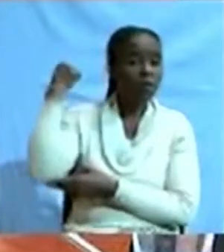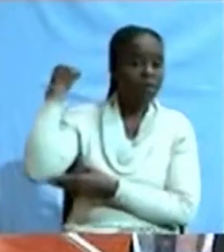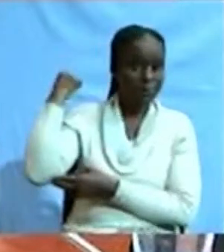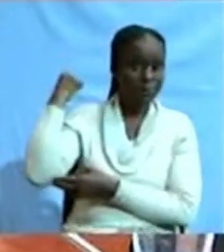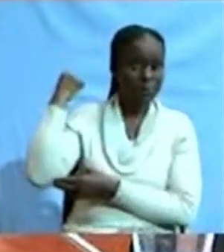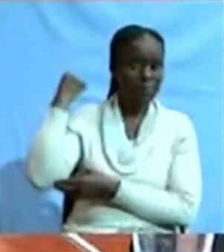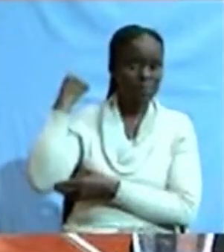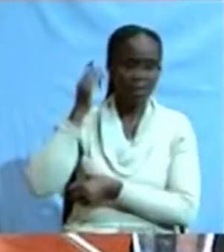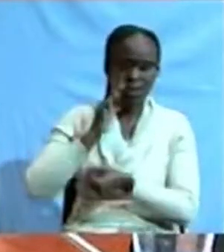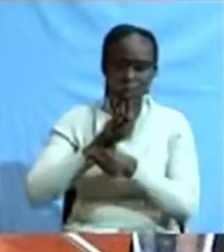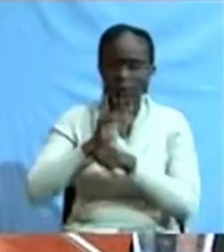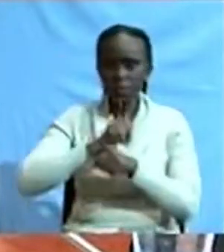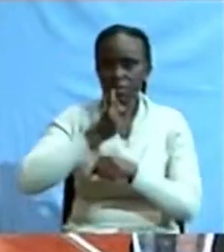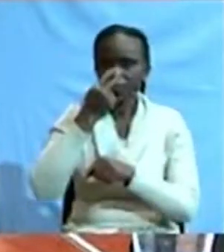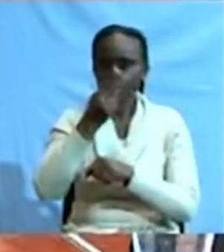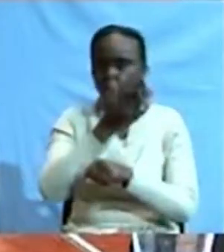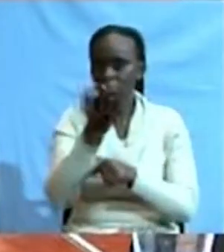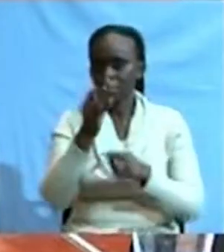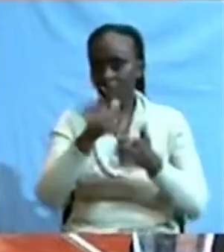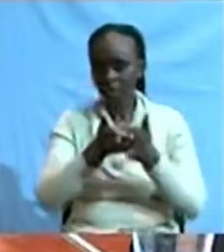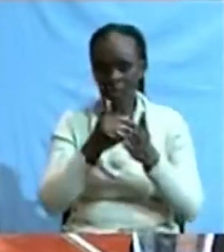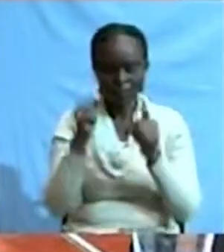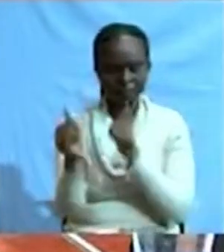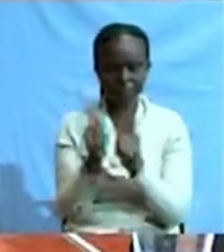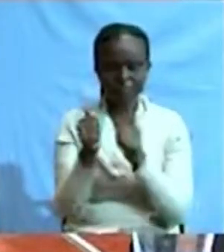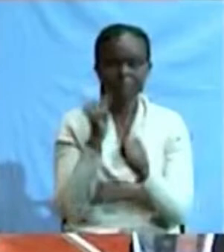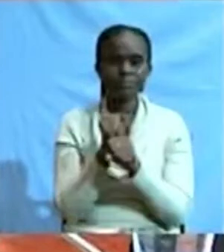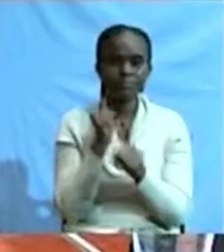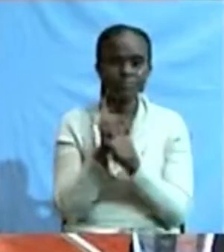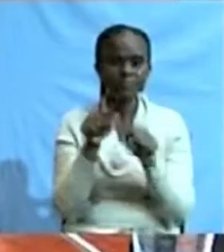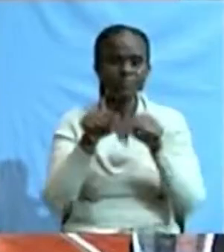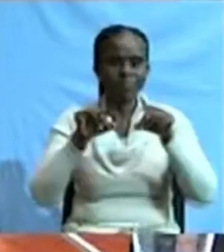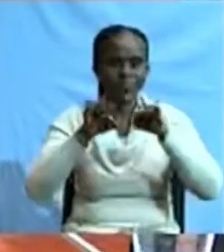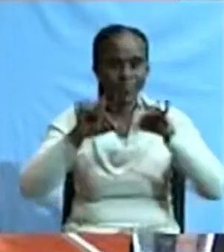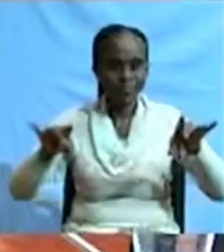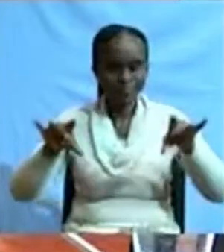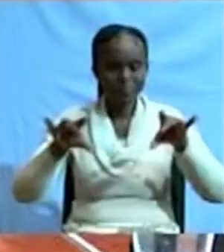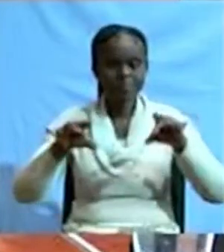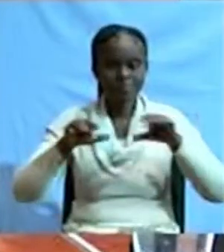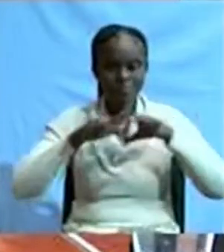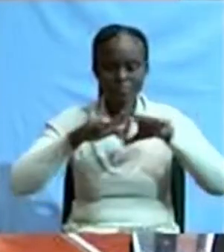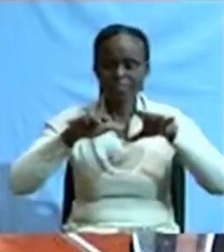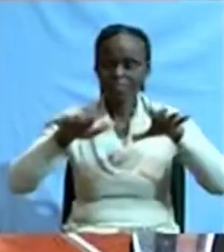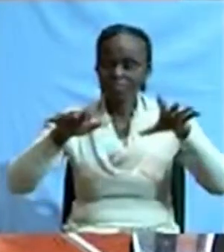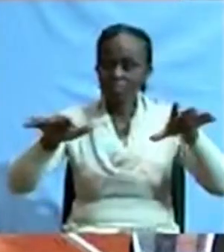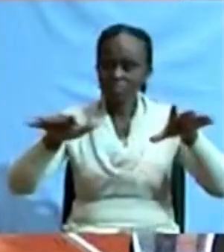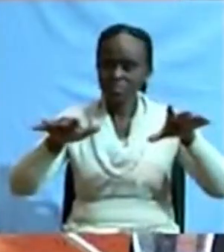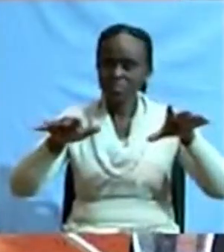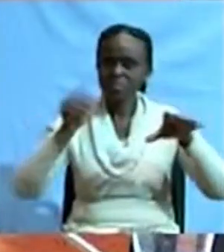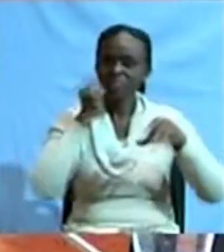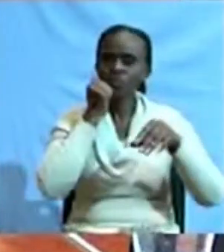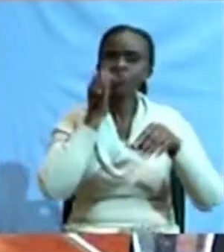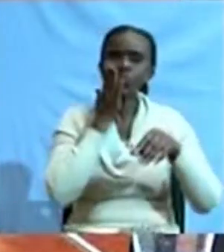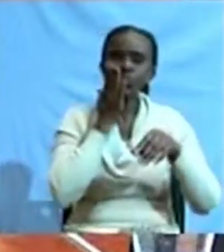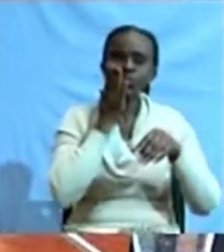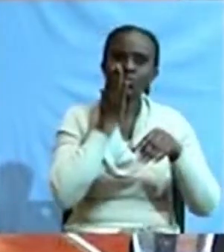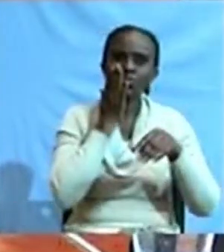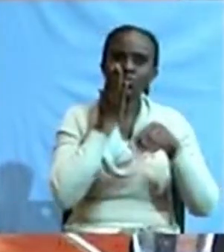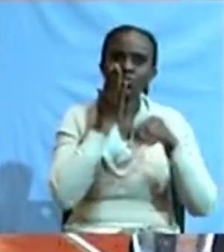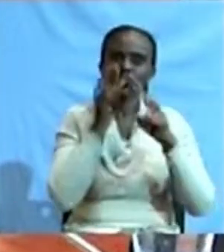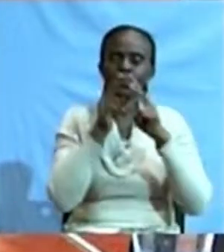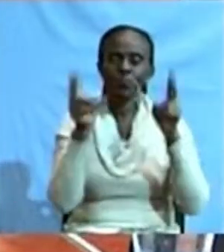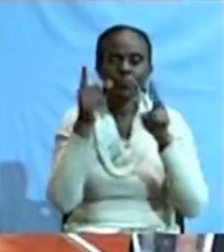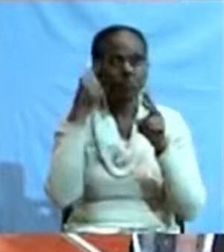once we see how this action will work on the ground, and then we'll roll on to the residentials. So